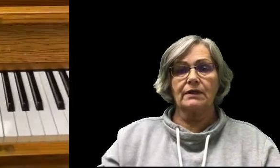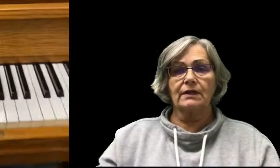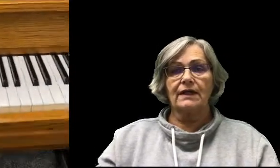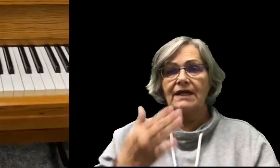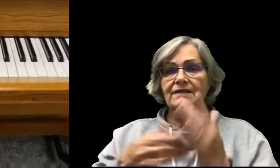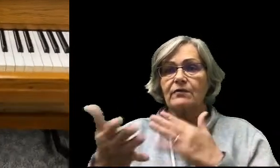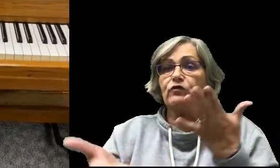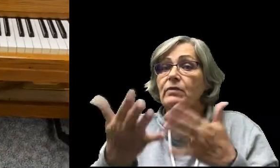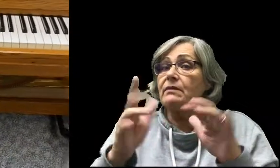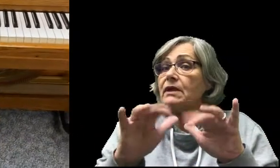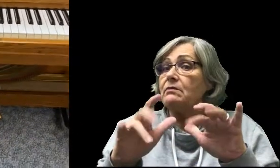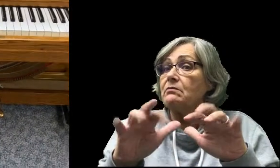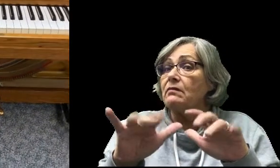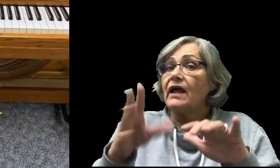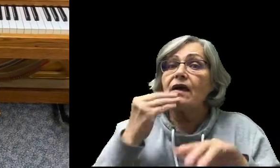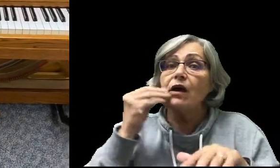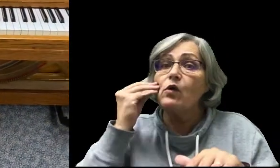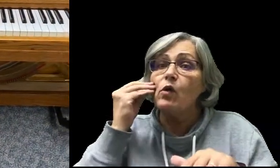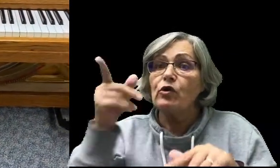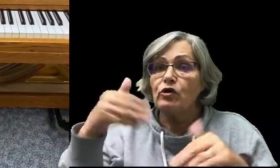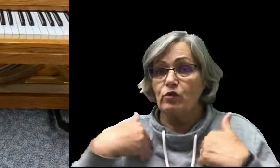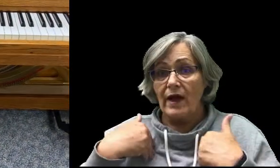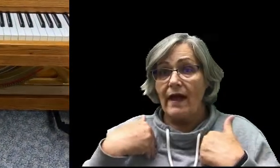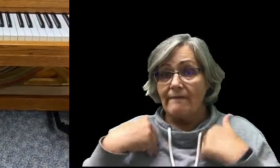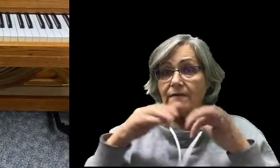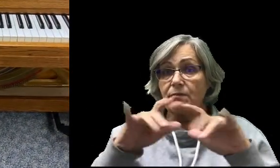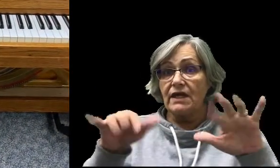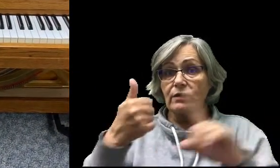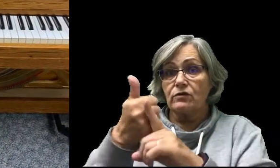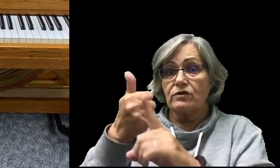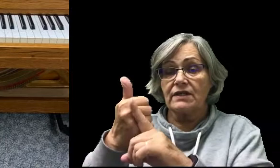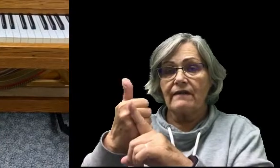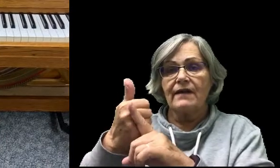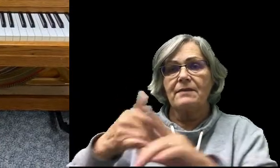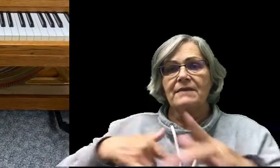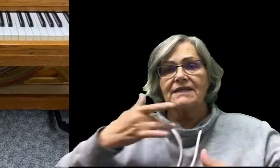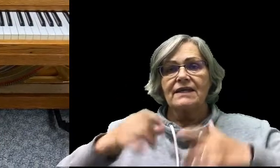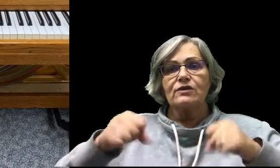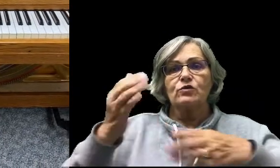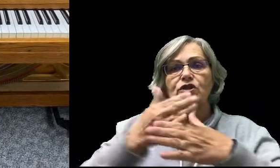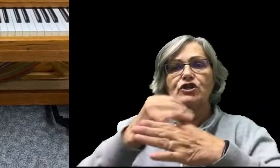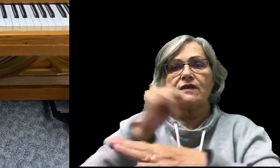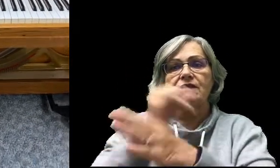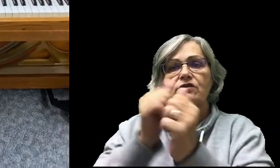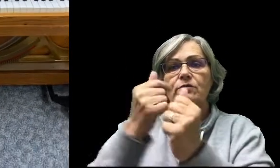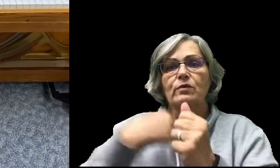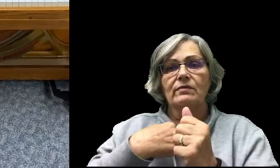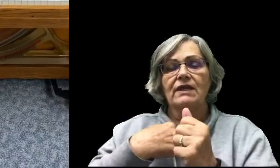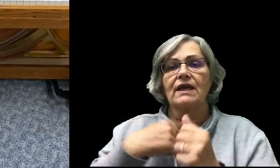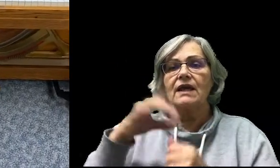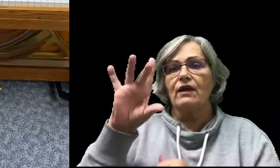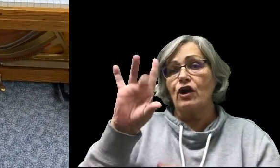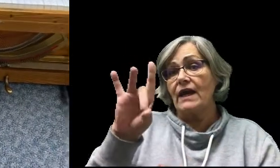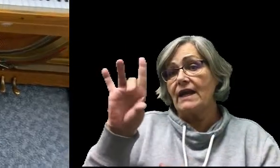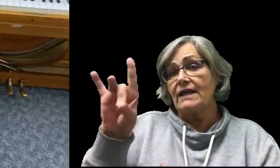Some of you might be playing the piano at your house, or maybe you have a piano. I'm so excited that you get to share this instrument with me. There are